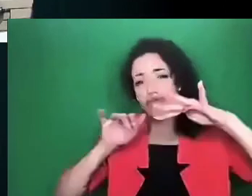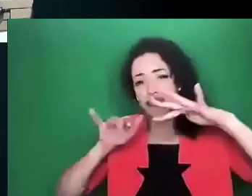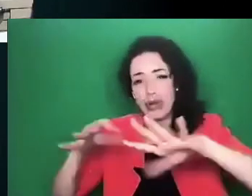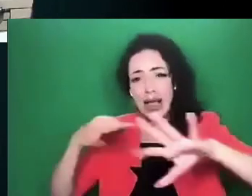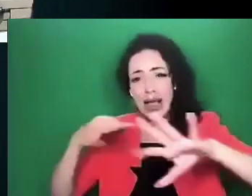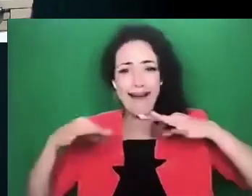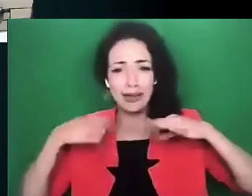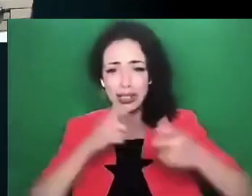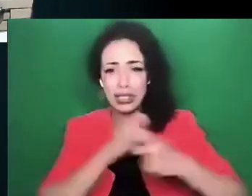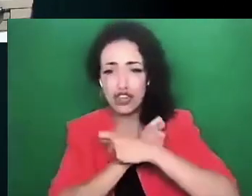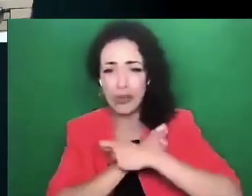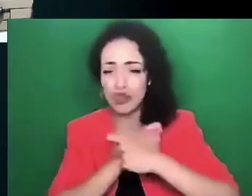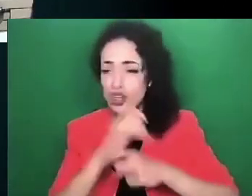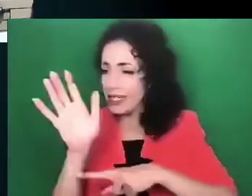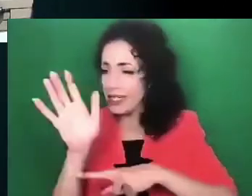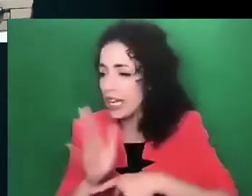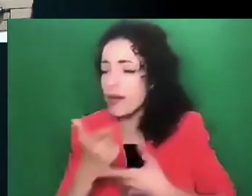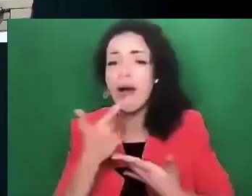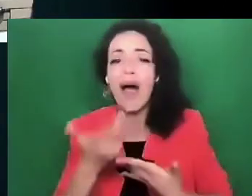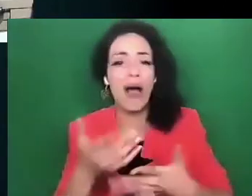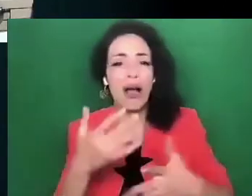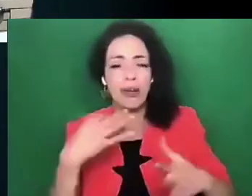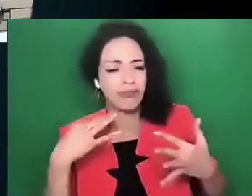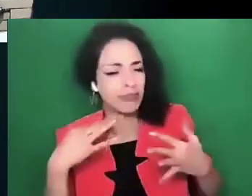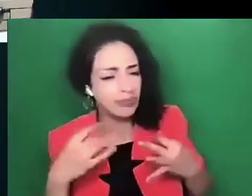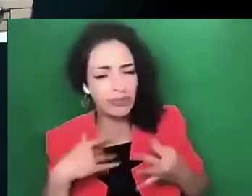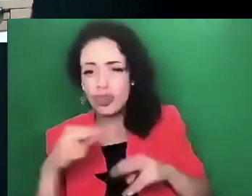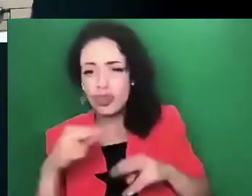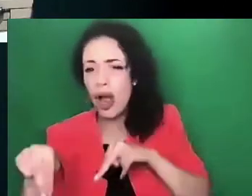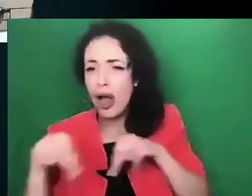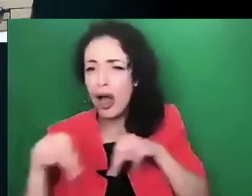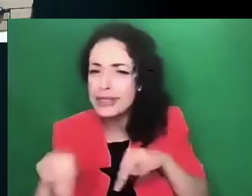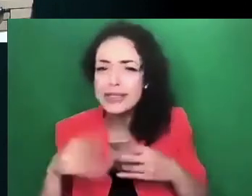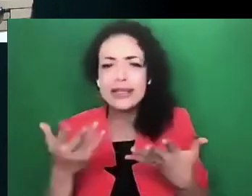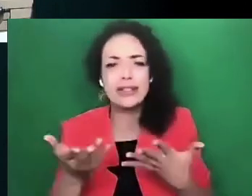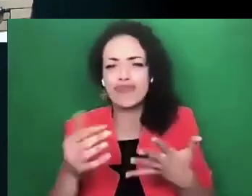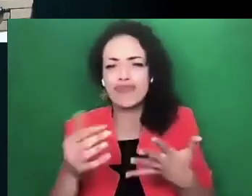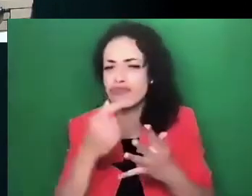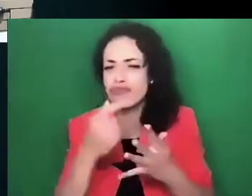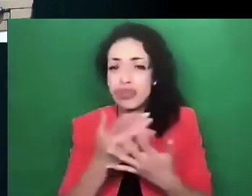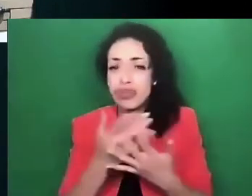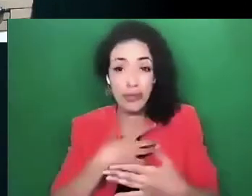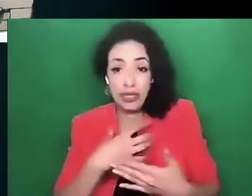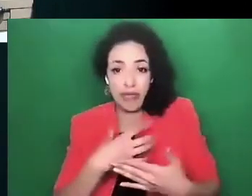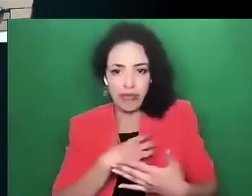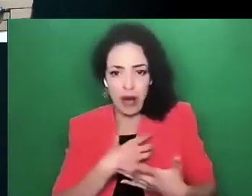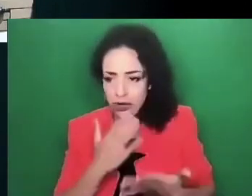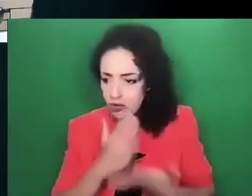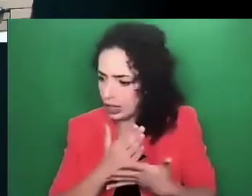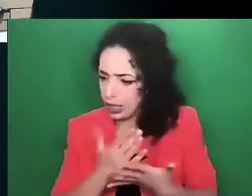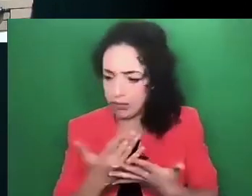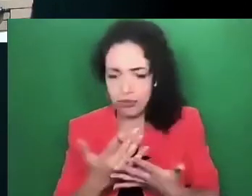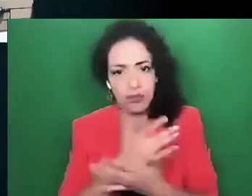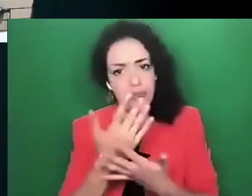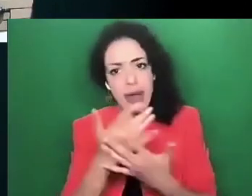and in dance and music history in a place like Cairo, that you'd be surprised decades later when you discover that this man was actually not Egyptian, but he was